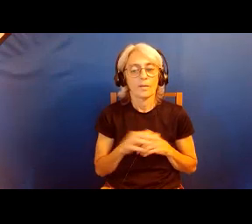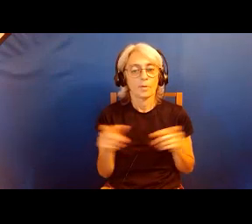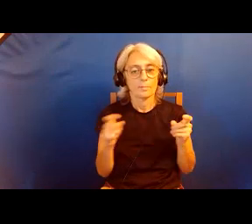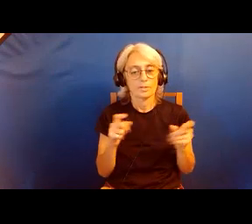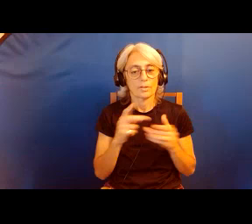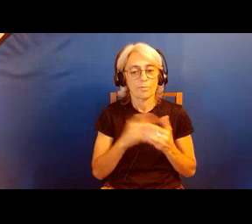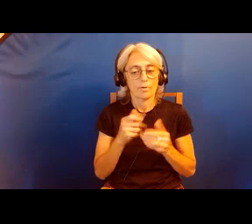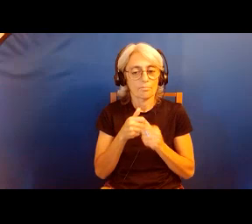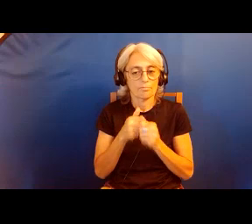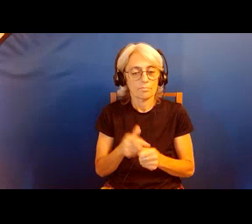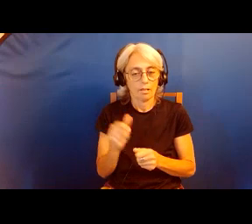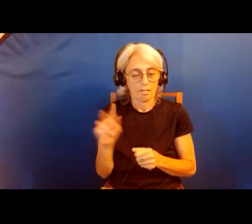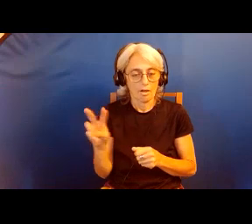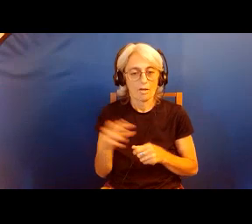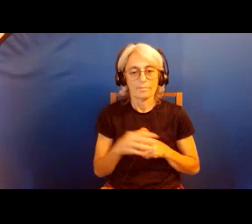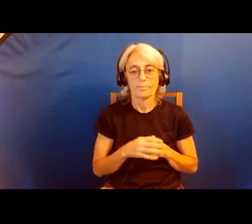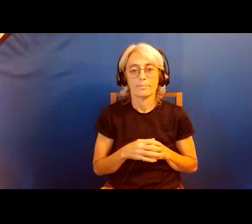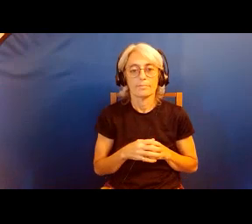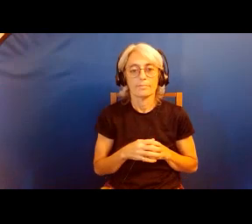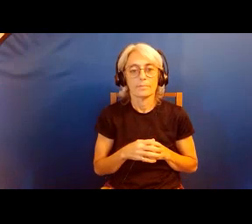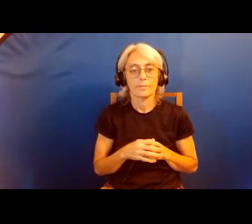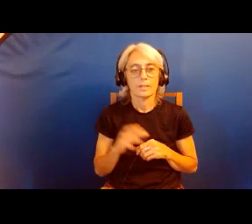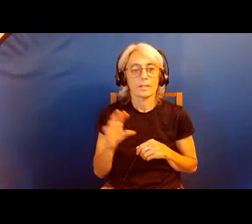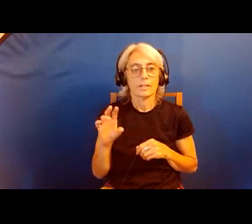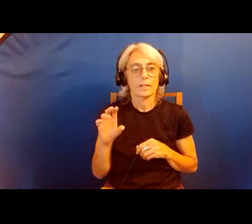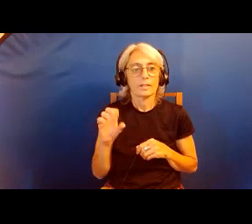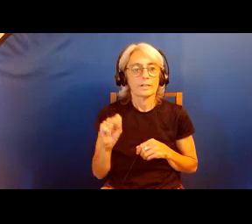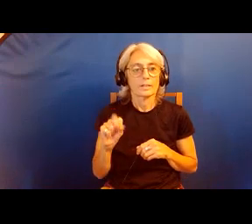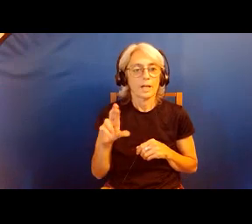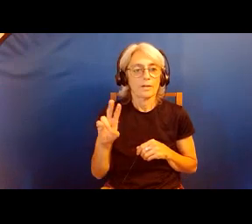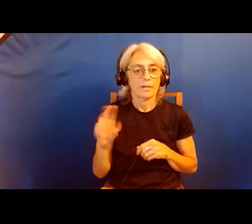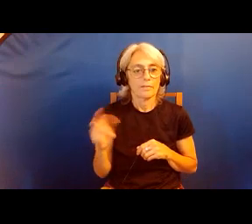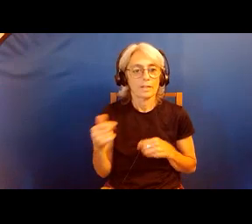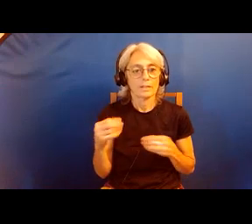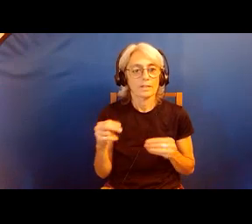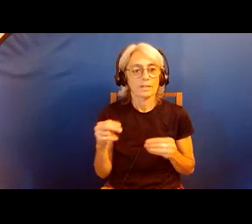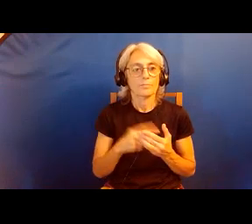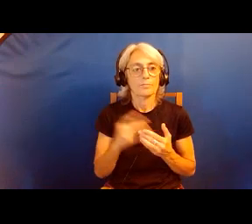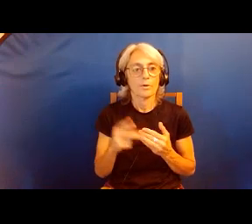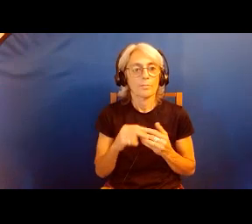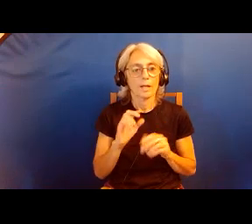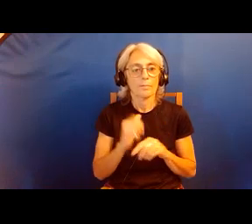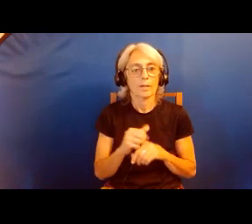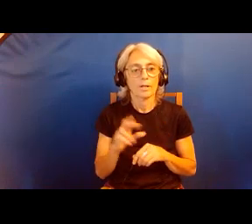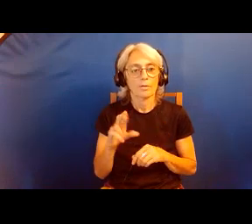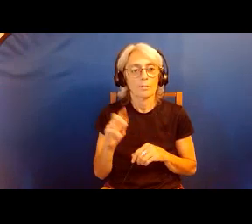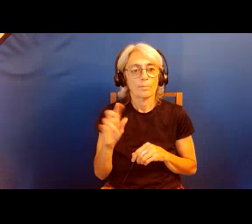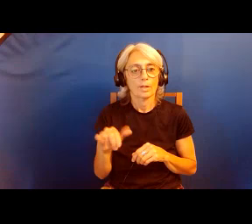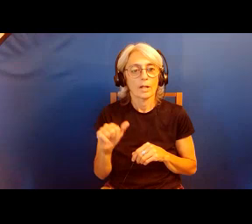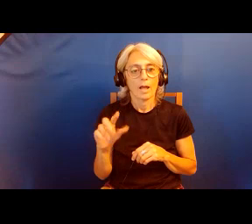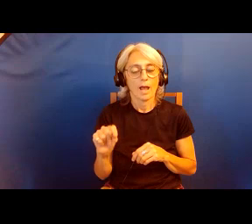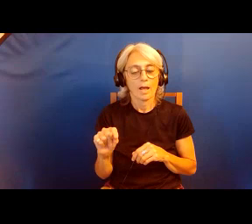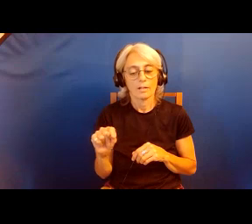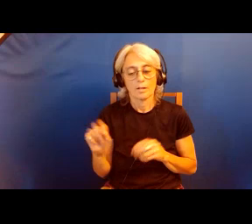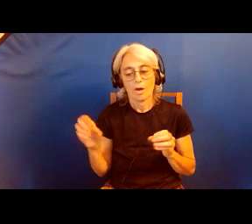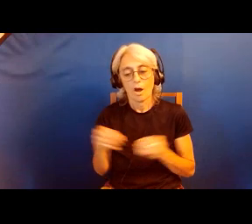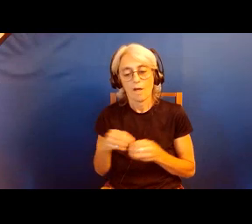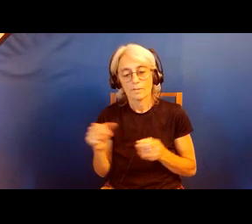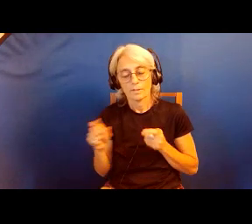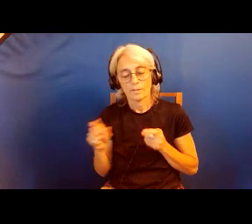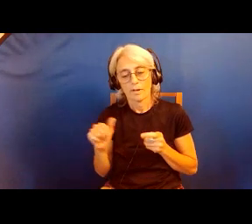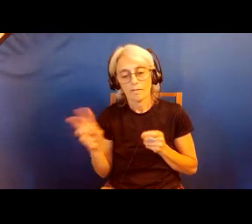law. The State Route 710 sales program regulations, which implement the Roberti Act, were reviewed by the Office of Administrative Law and were